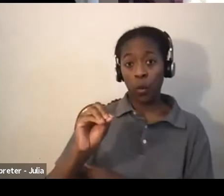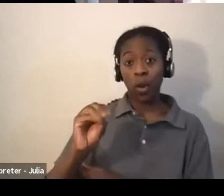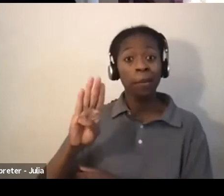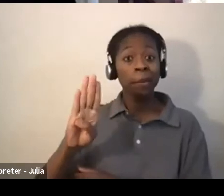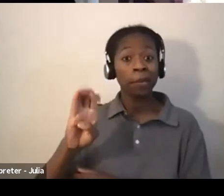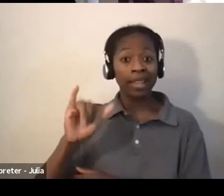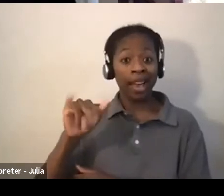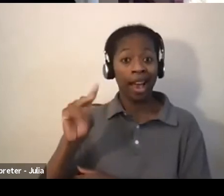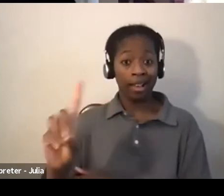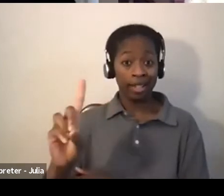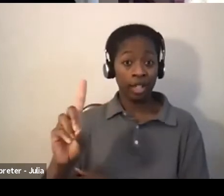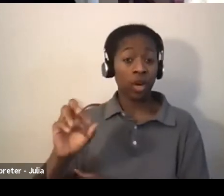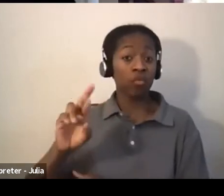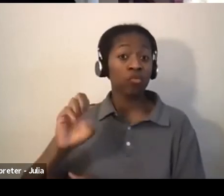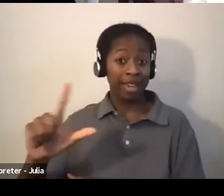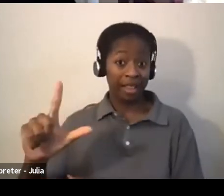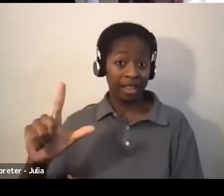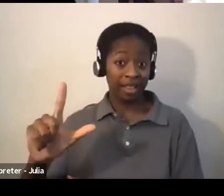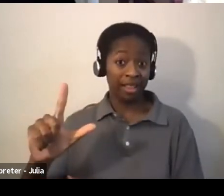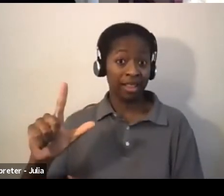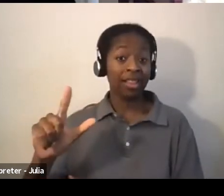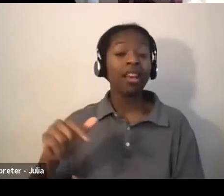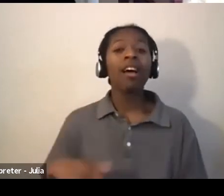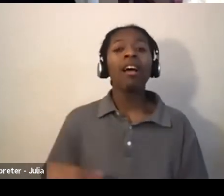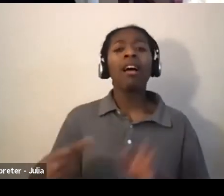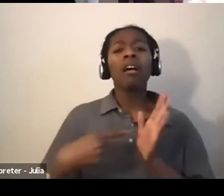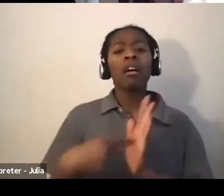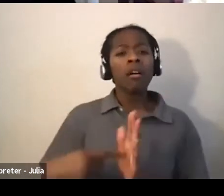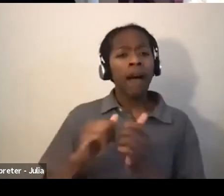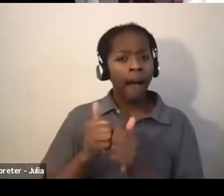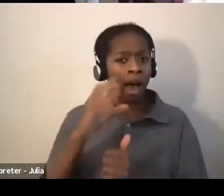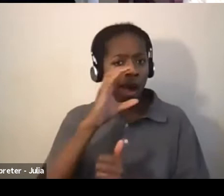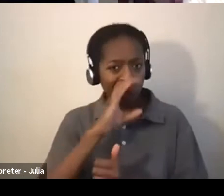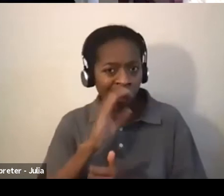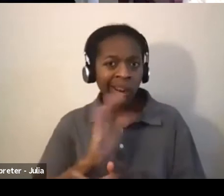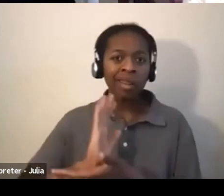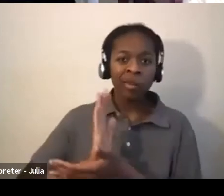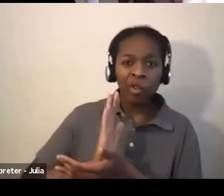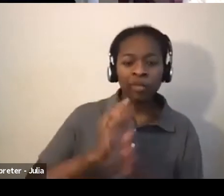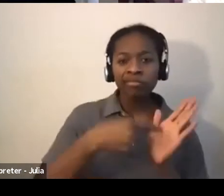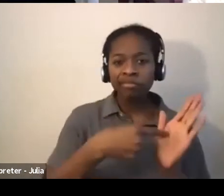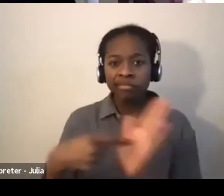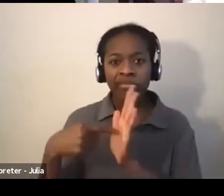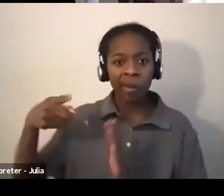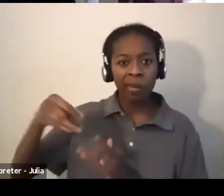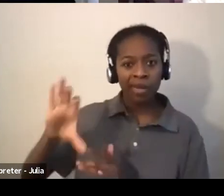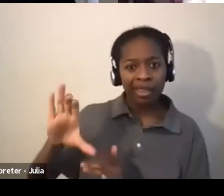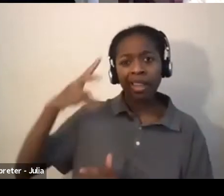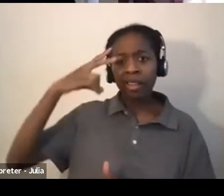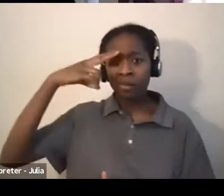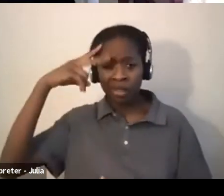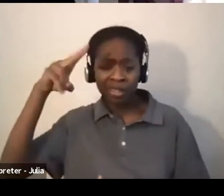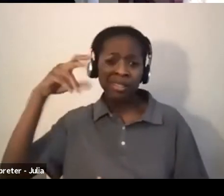it showed so much how cartoons, movies depict people of color, Mexican